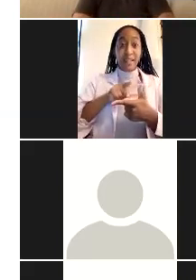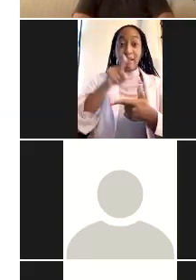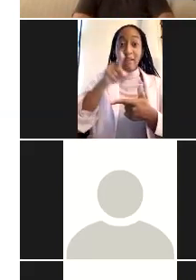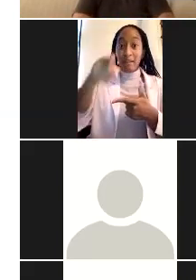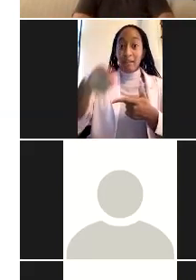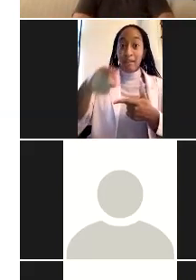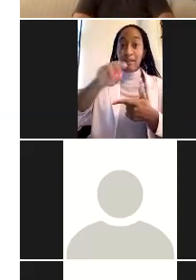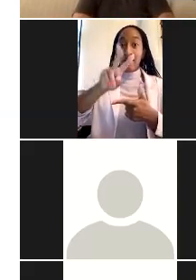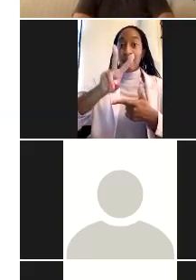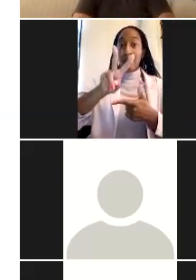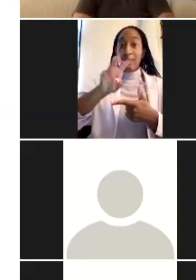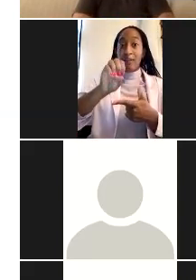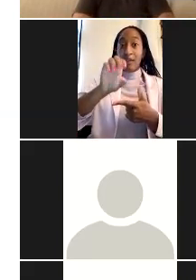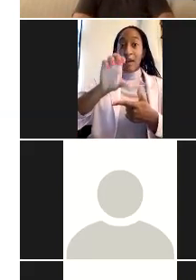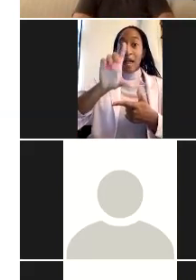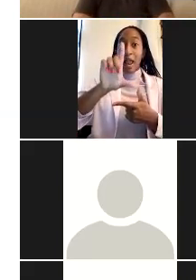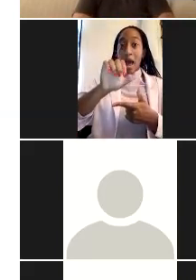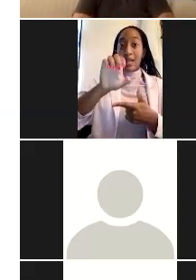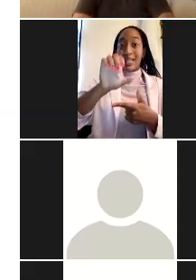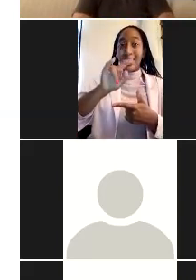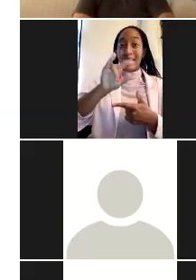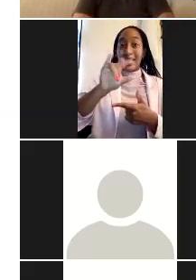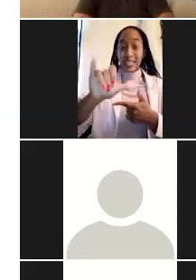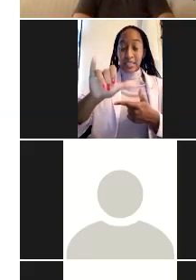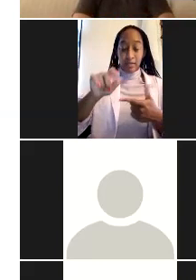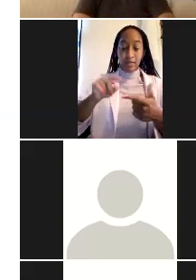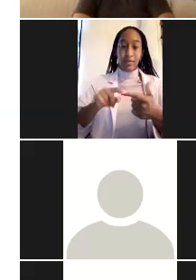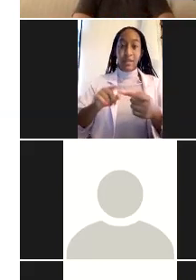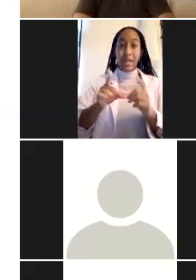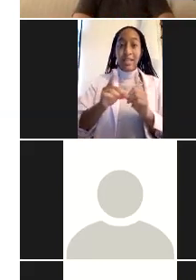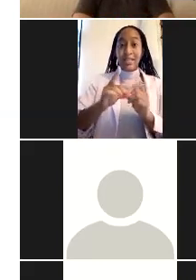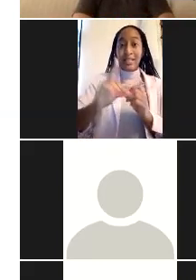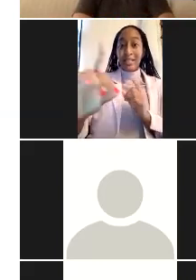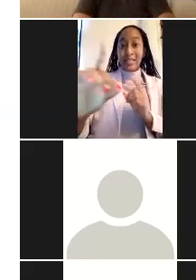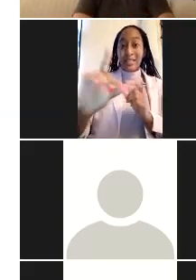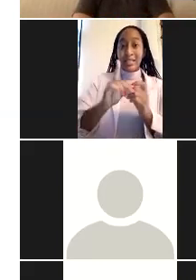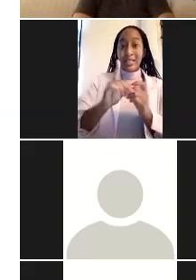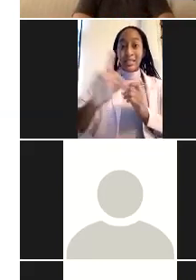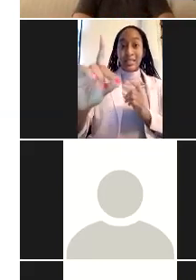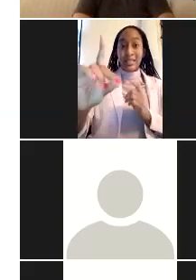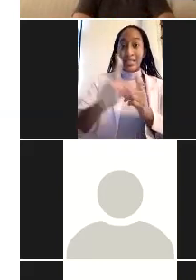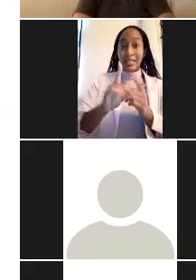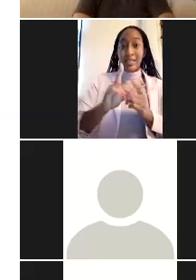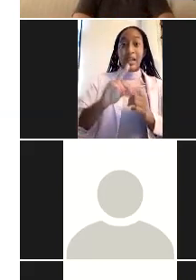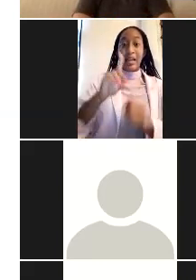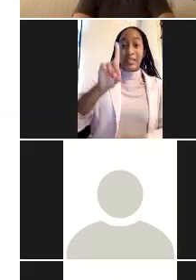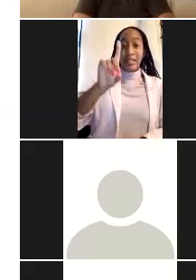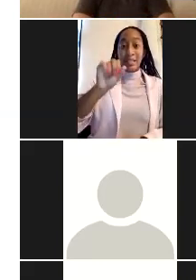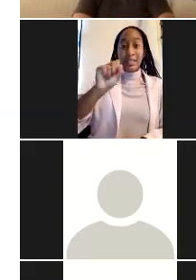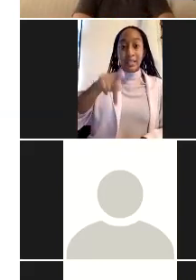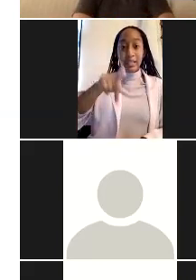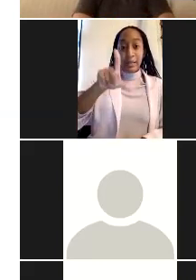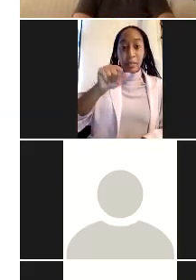properties were. So if a concept might be, if an object is moving in one dimension,